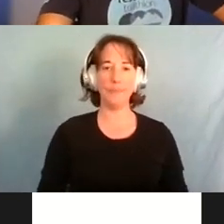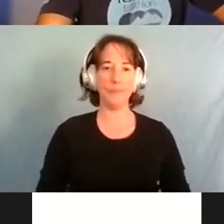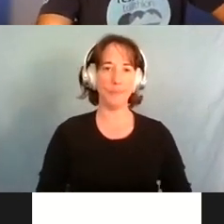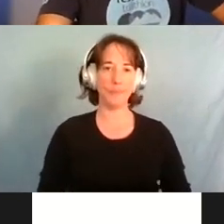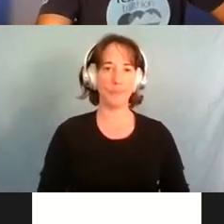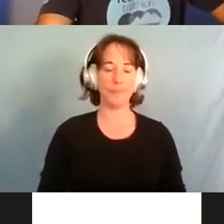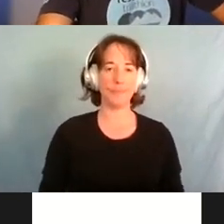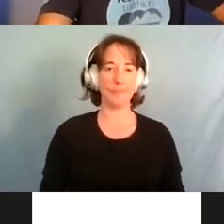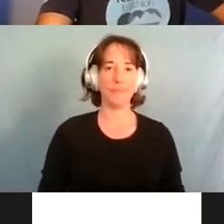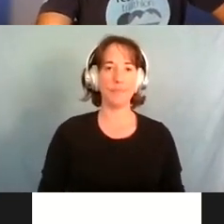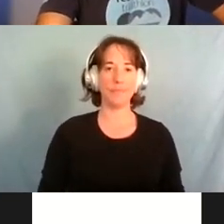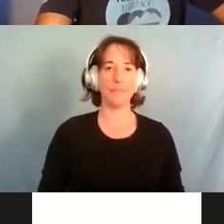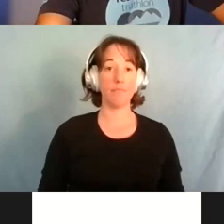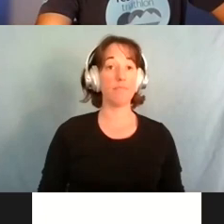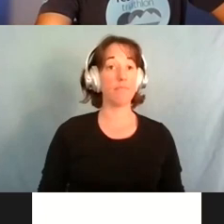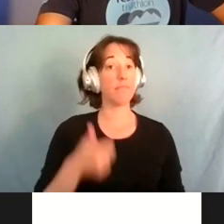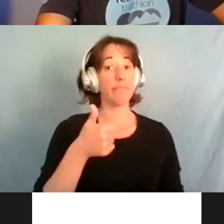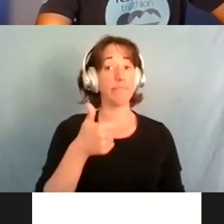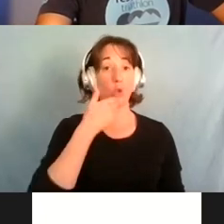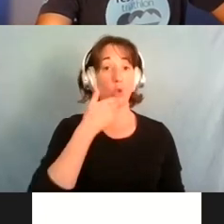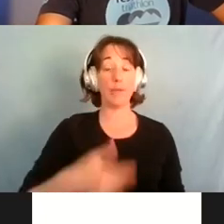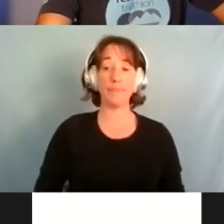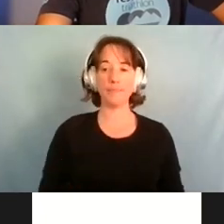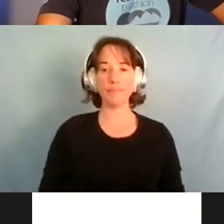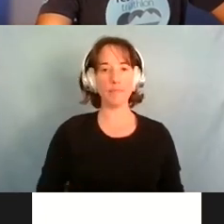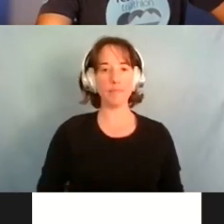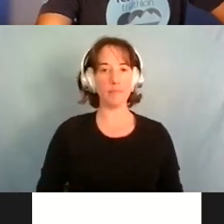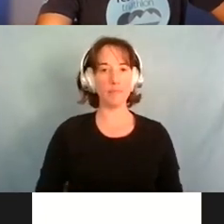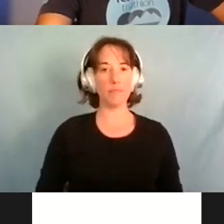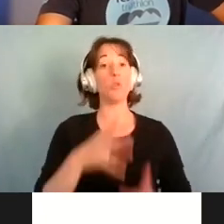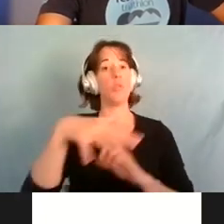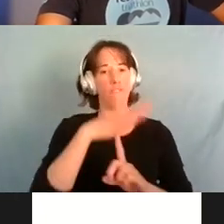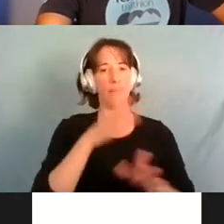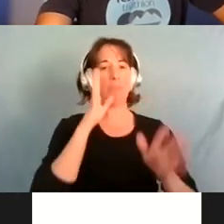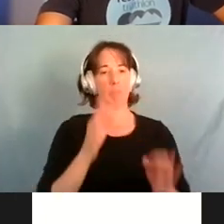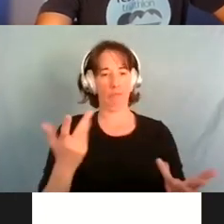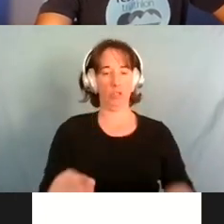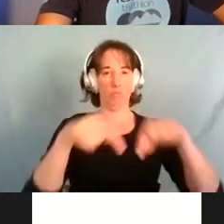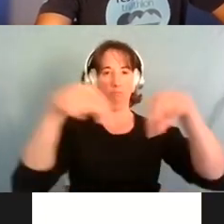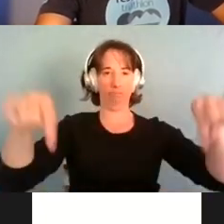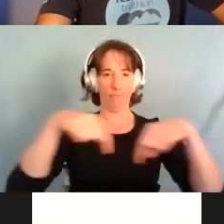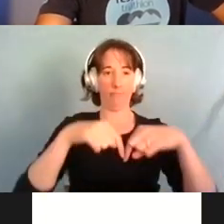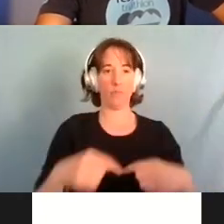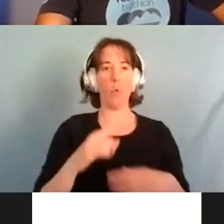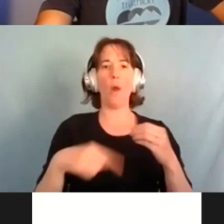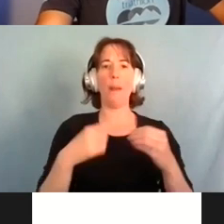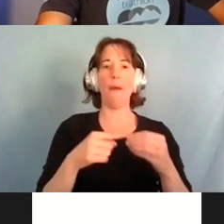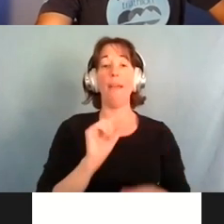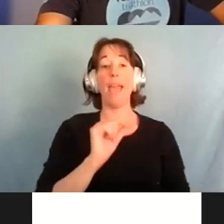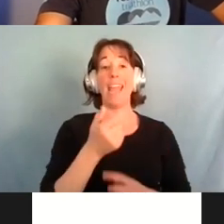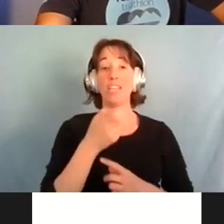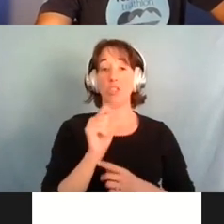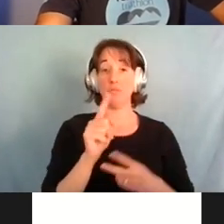right, so we have the environment down. What about agent, action, observation, and rewards? Like, would the game itself